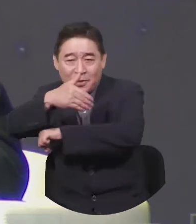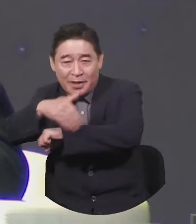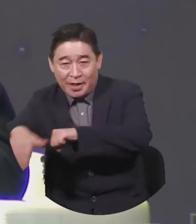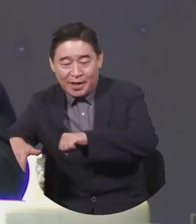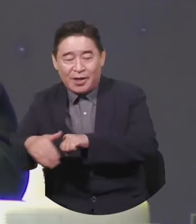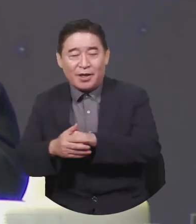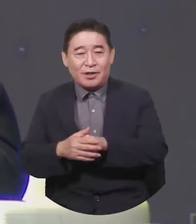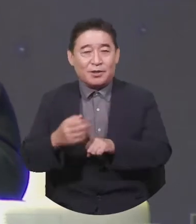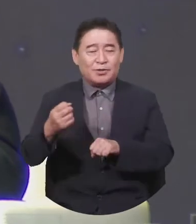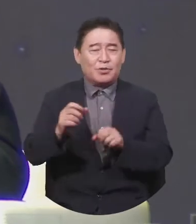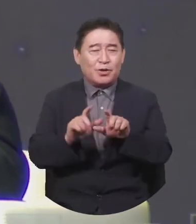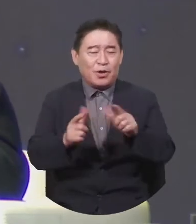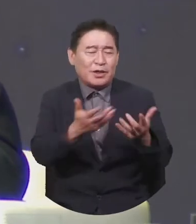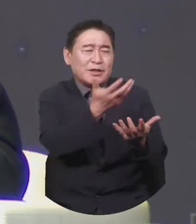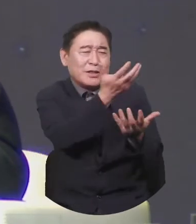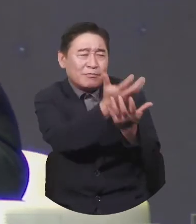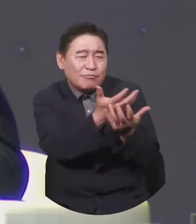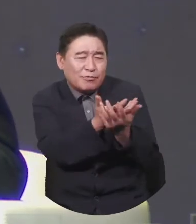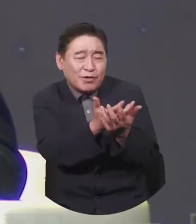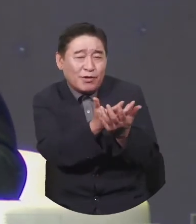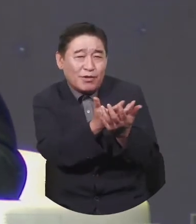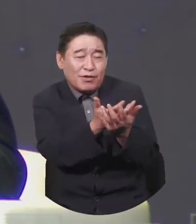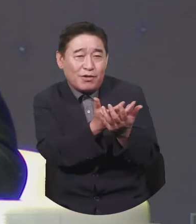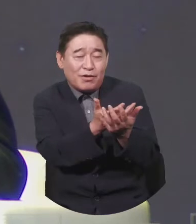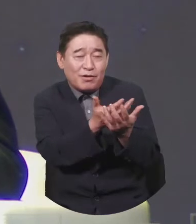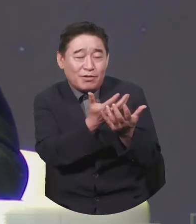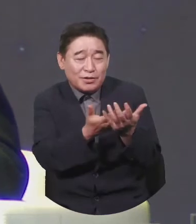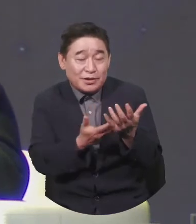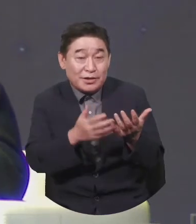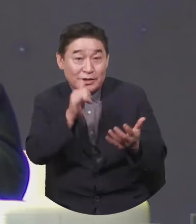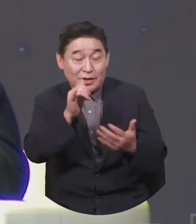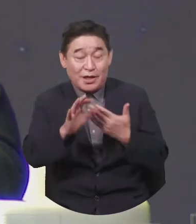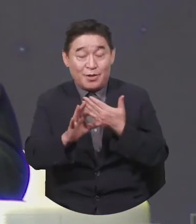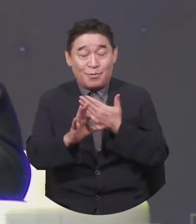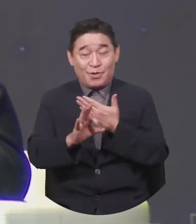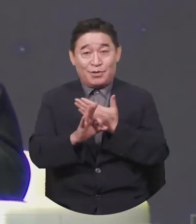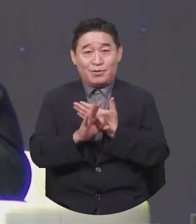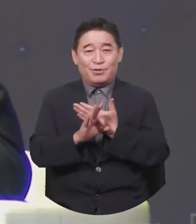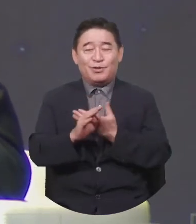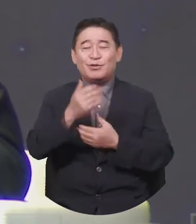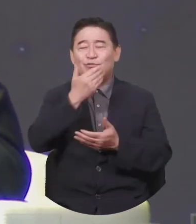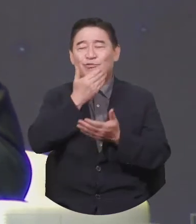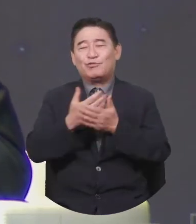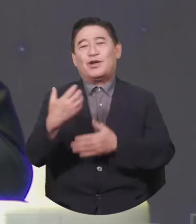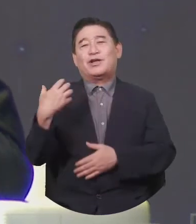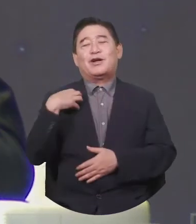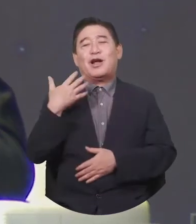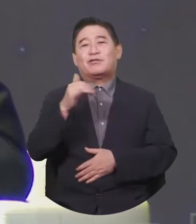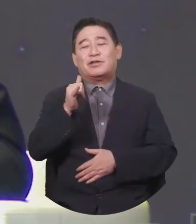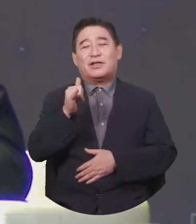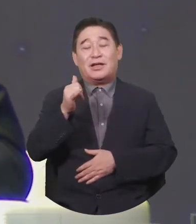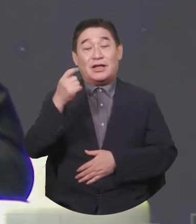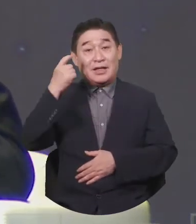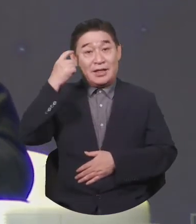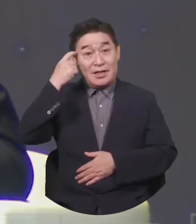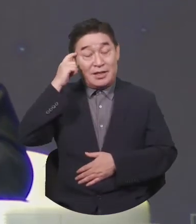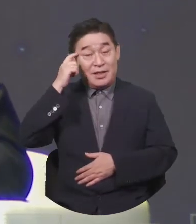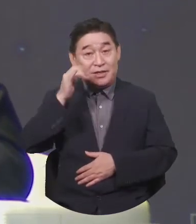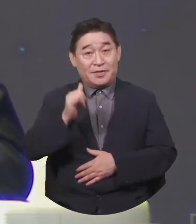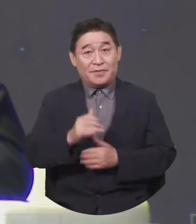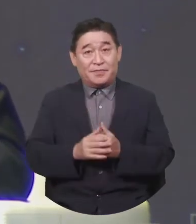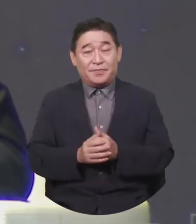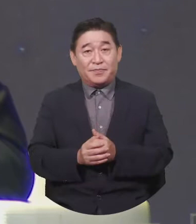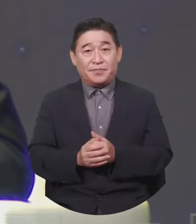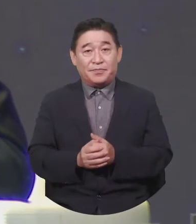should be integral part of MOUs. And by the way, such roadmaps or joint plan